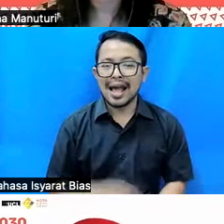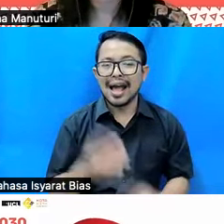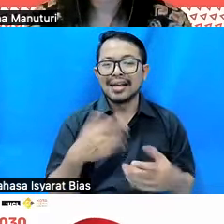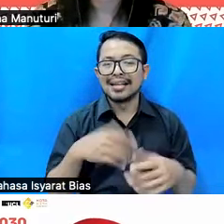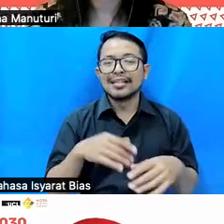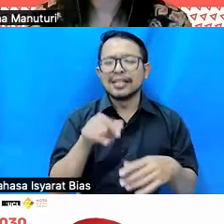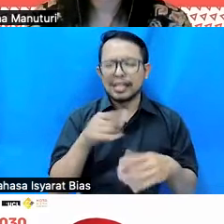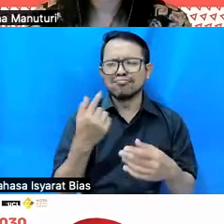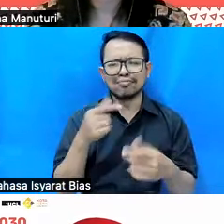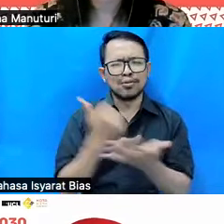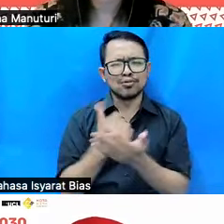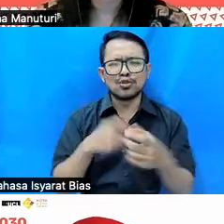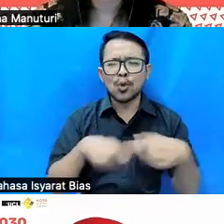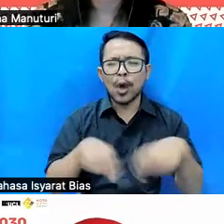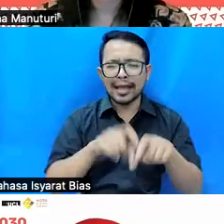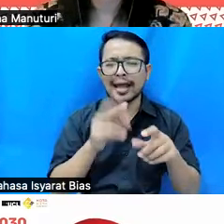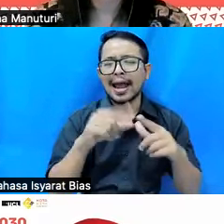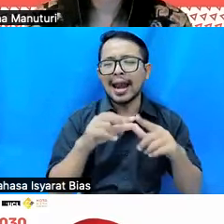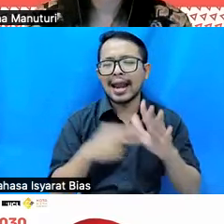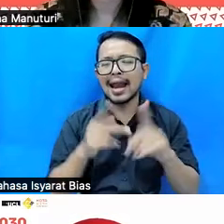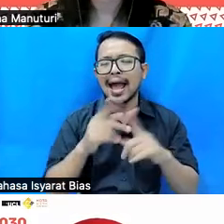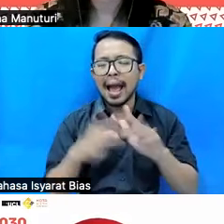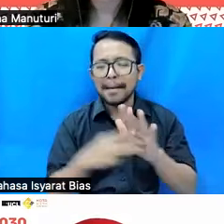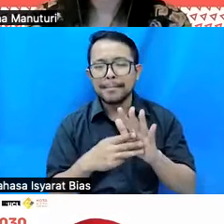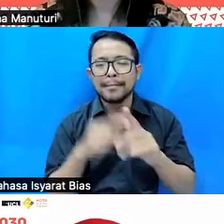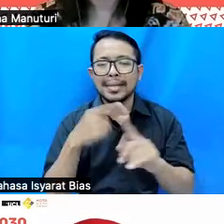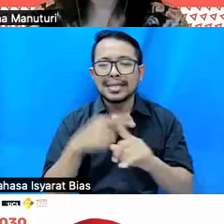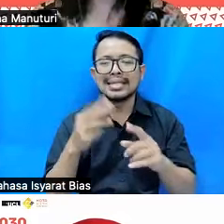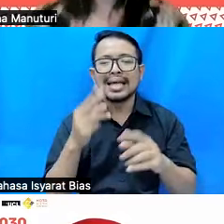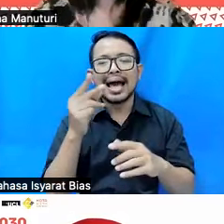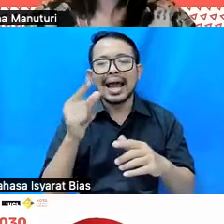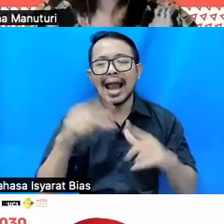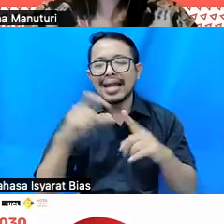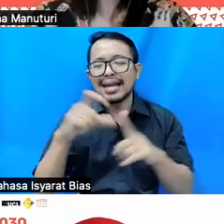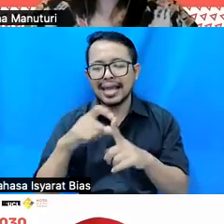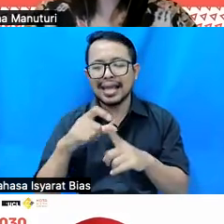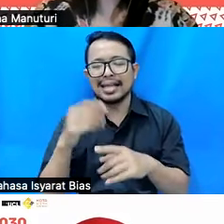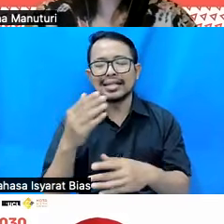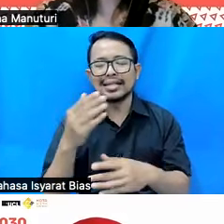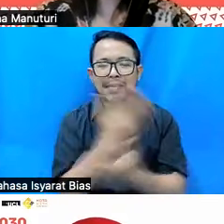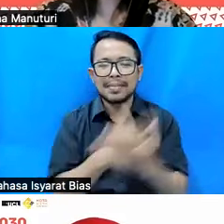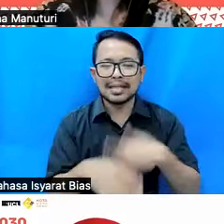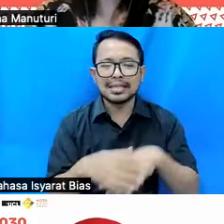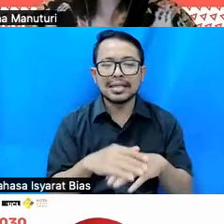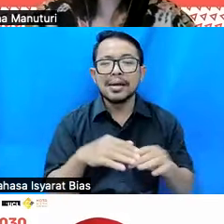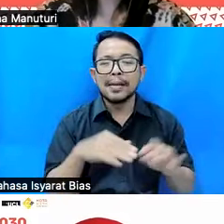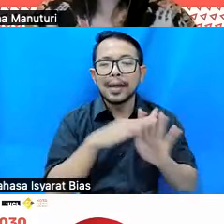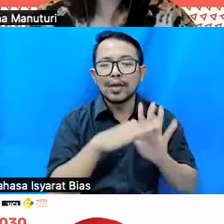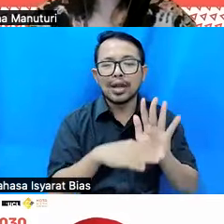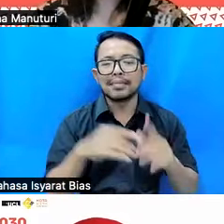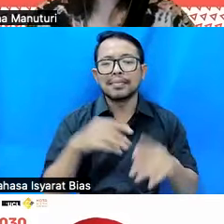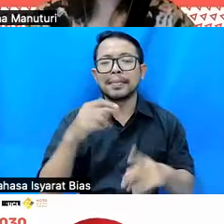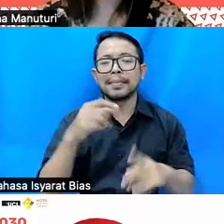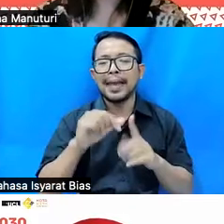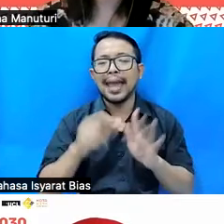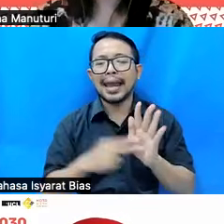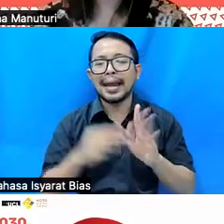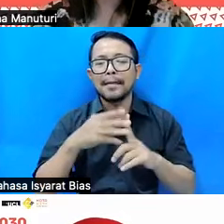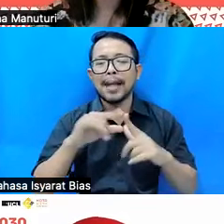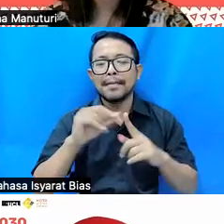National Action Plan, which is in the Presidential Regulation 53/2021, and the Regional Action Plan for